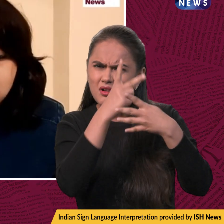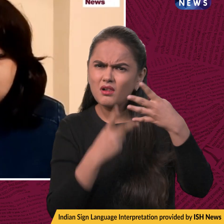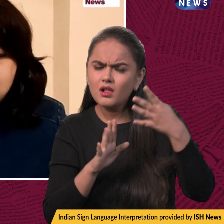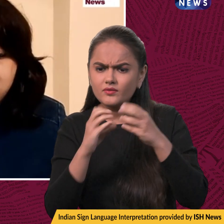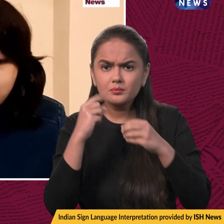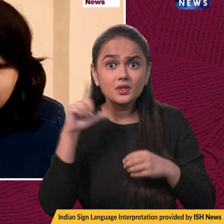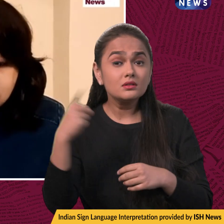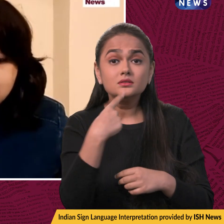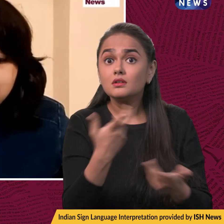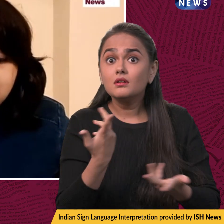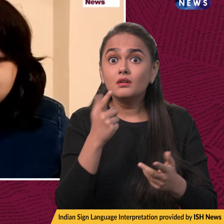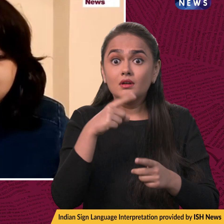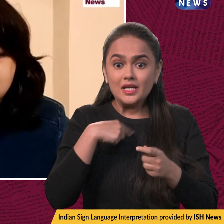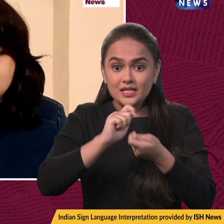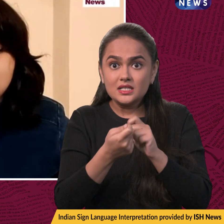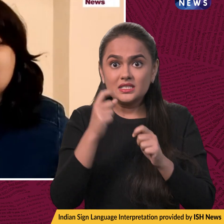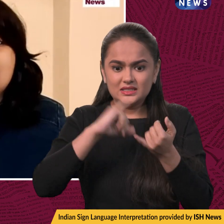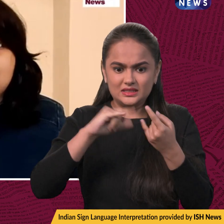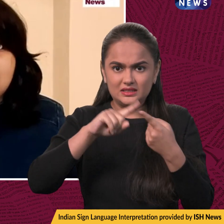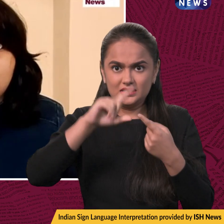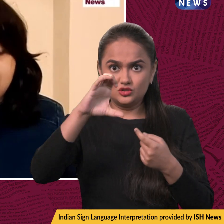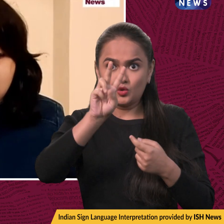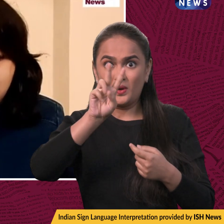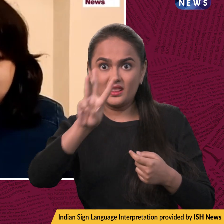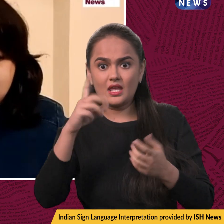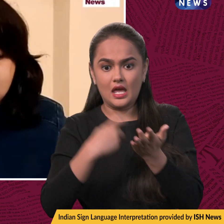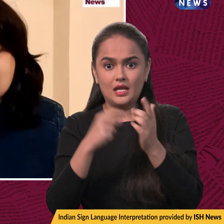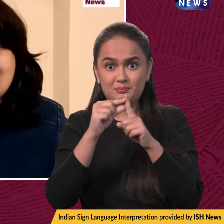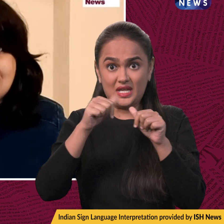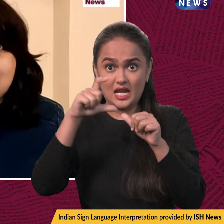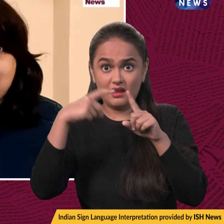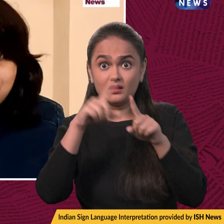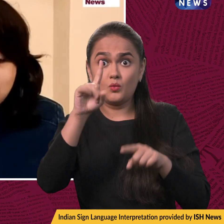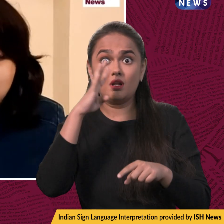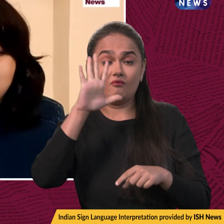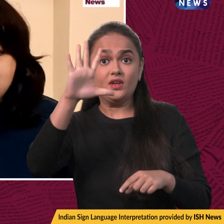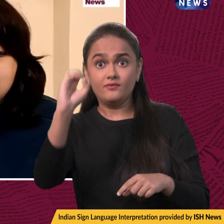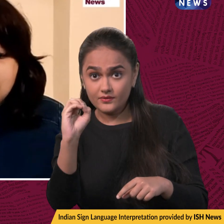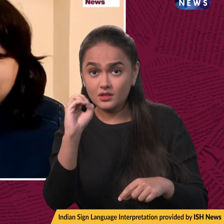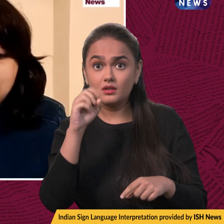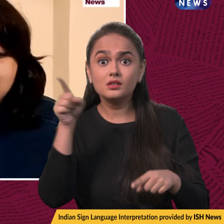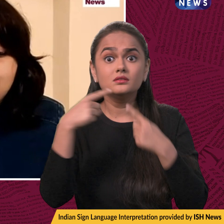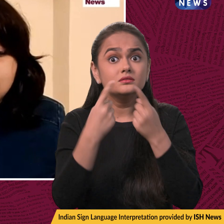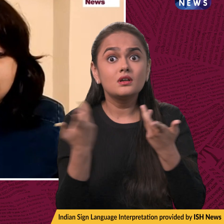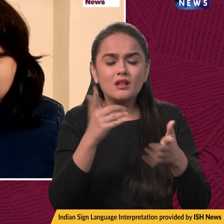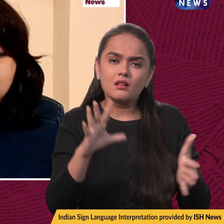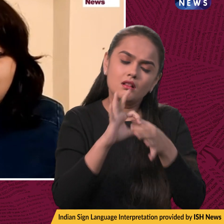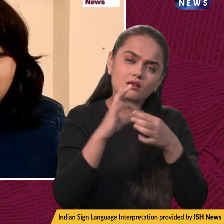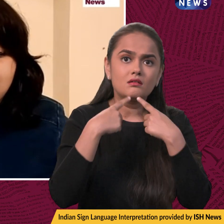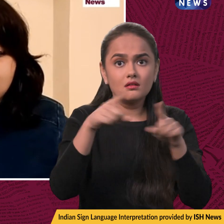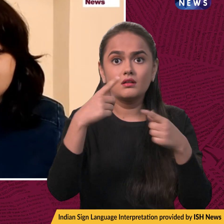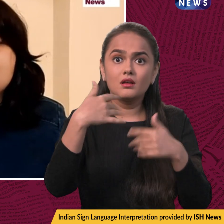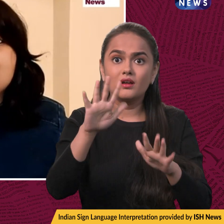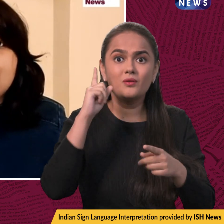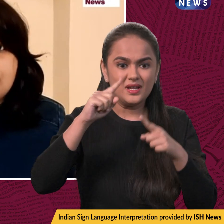bill, it provides for amendment of Section 23 of the RP Act 1950, enabling for the linking